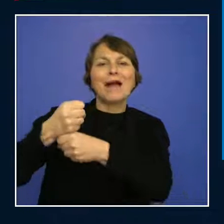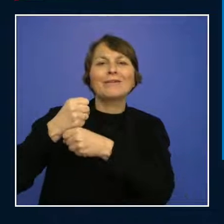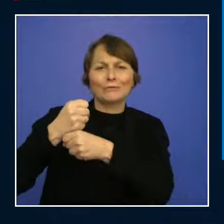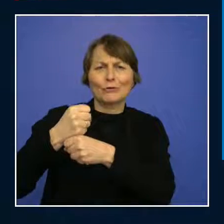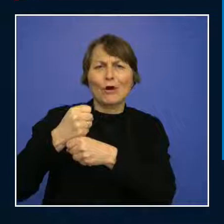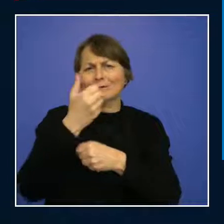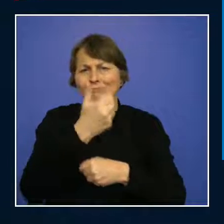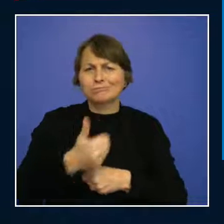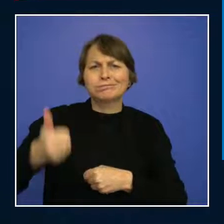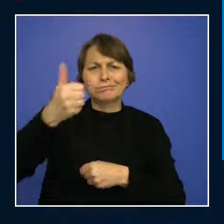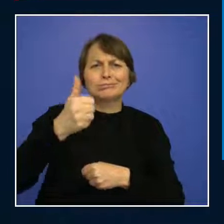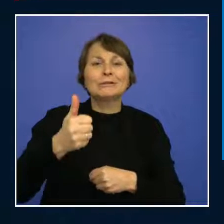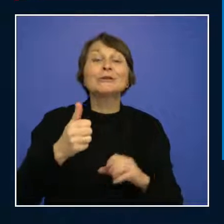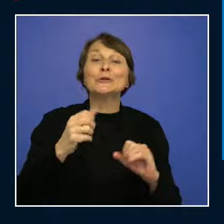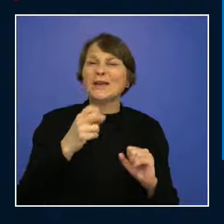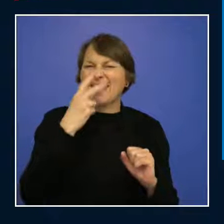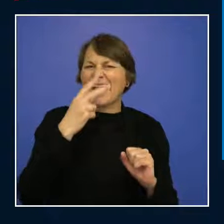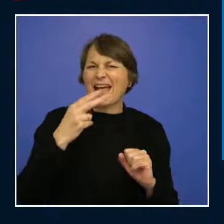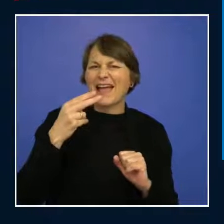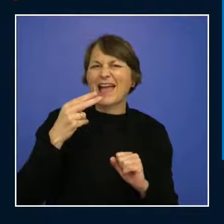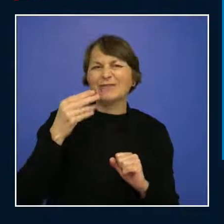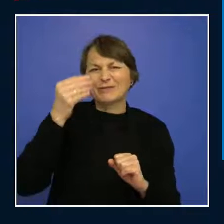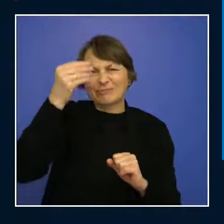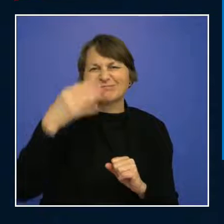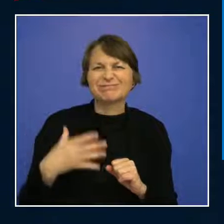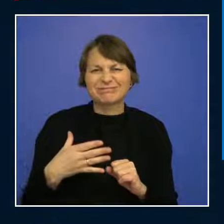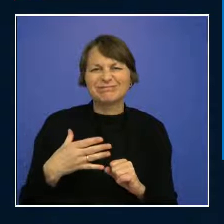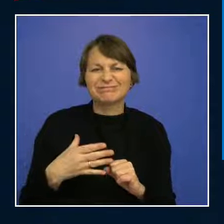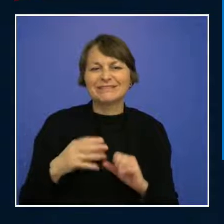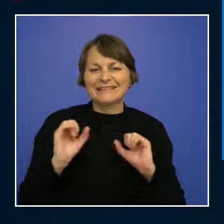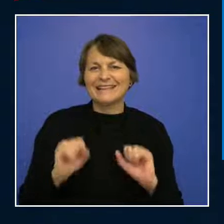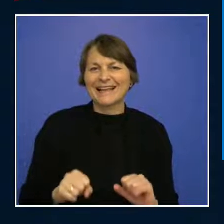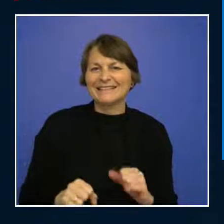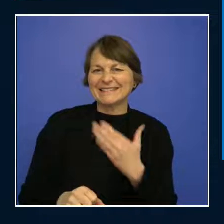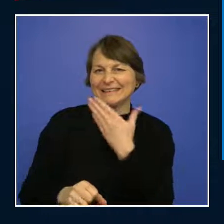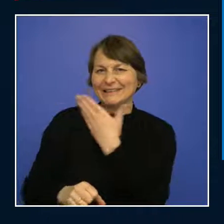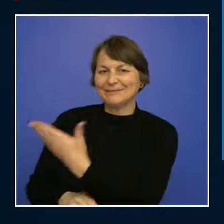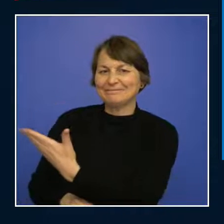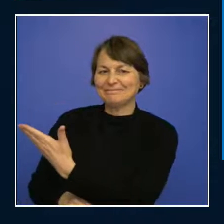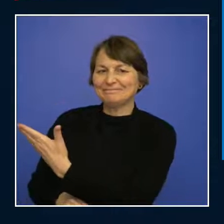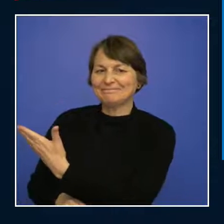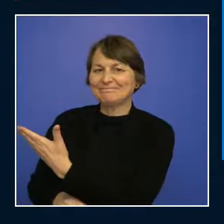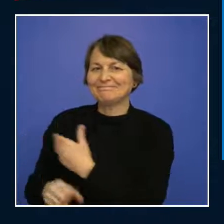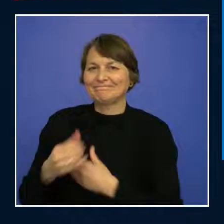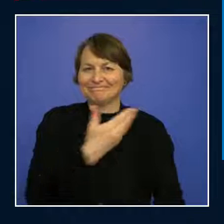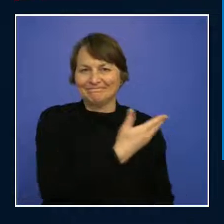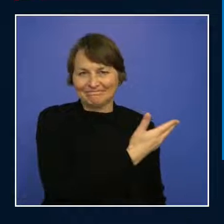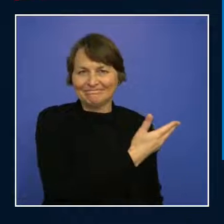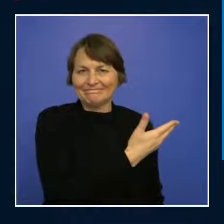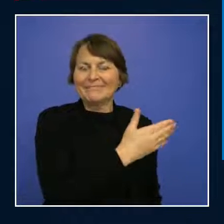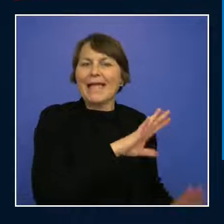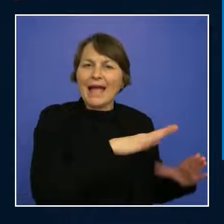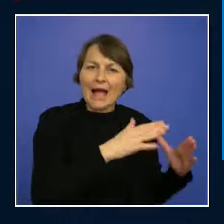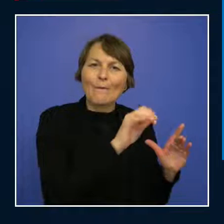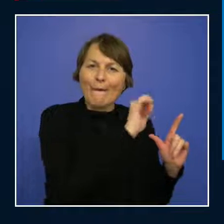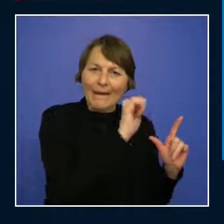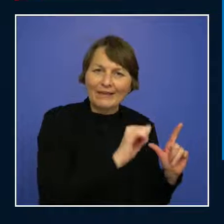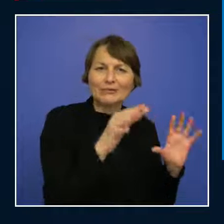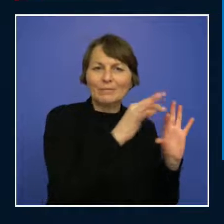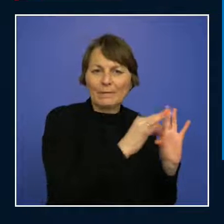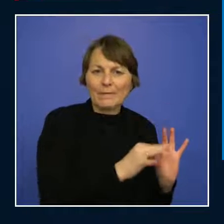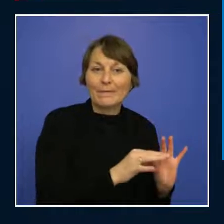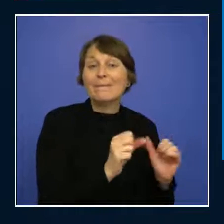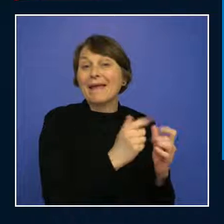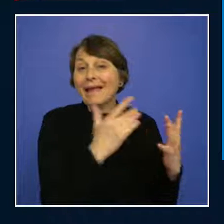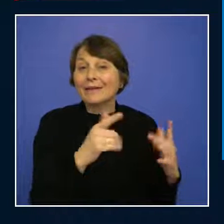my Twitter, techieelass.com. I'm an IT pro, so I always tackle these infrastructure projects, or any project